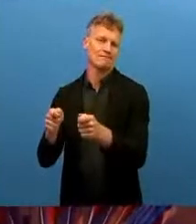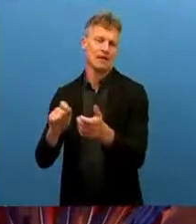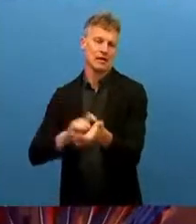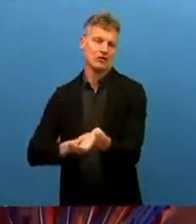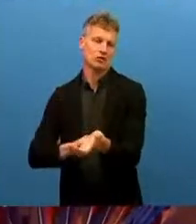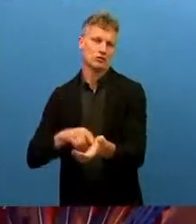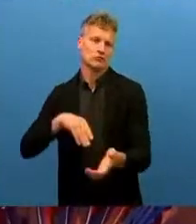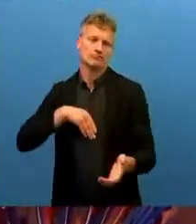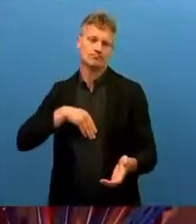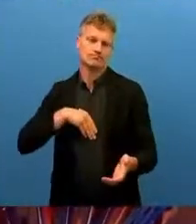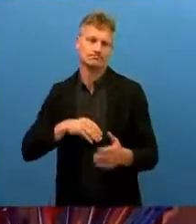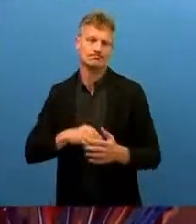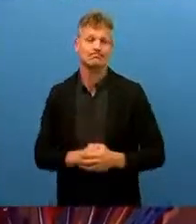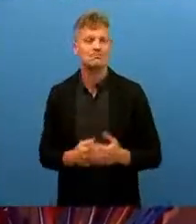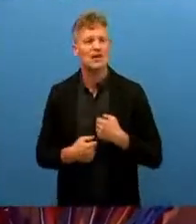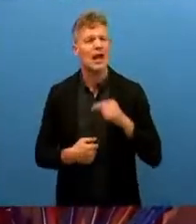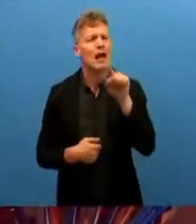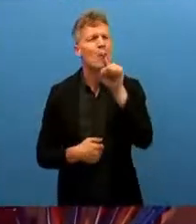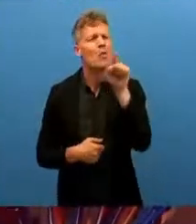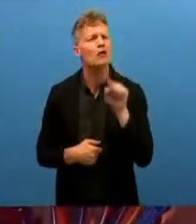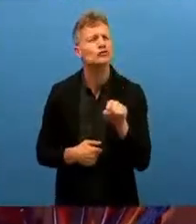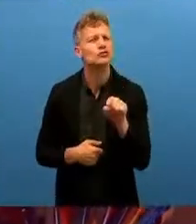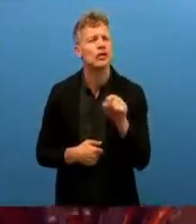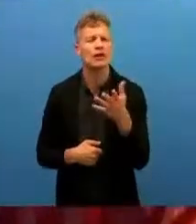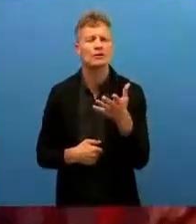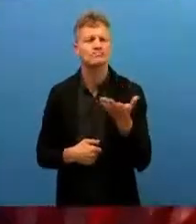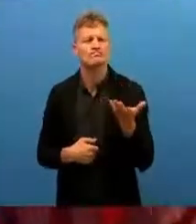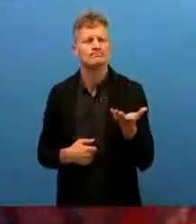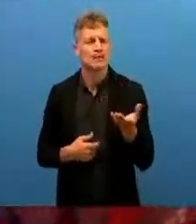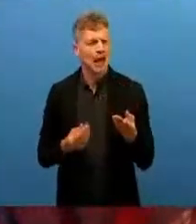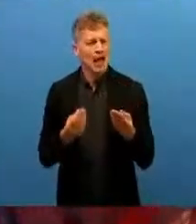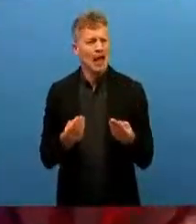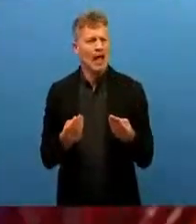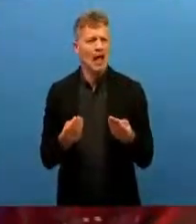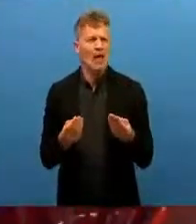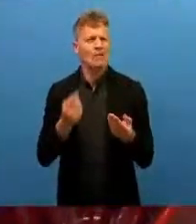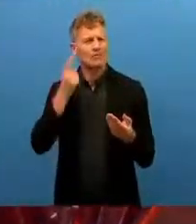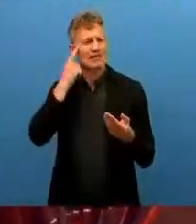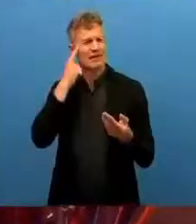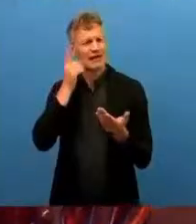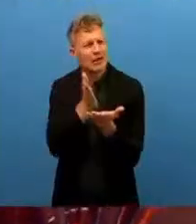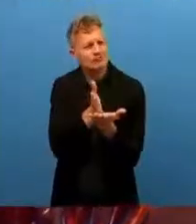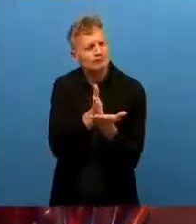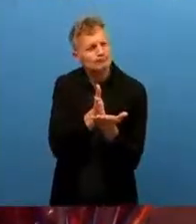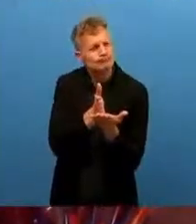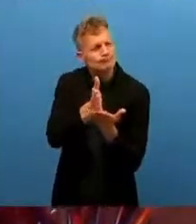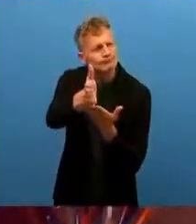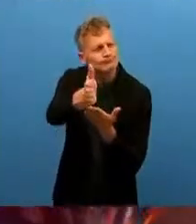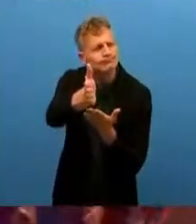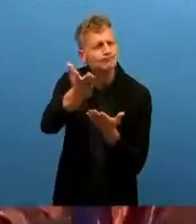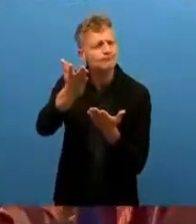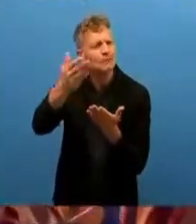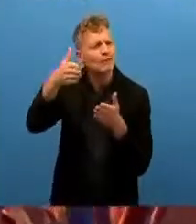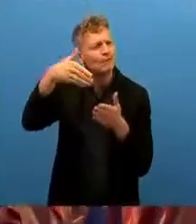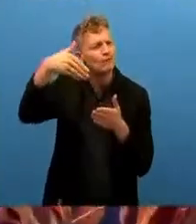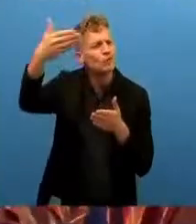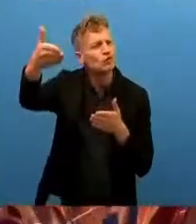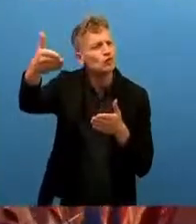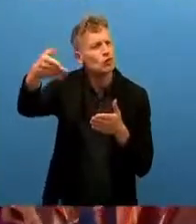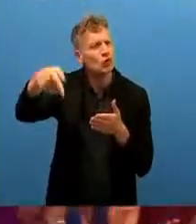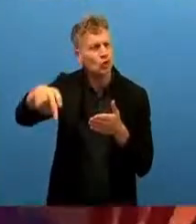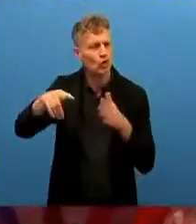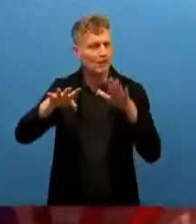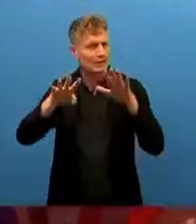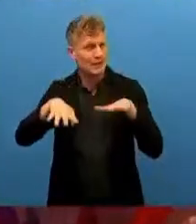panelists, and EMRIP, what guidance can you provide us in terms of a roadmap to follow during the upcoming session of the Council in September? Thank